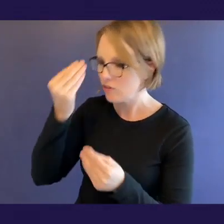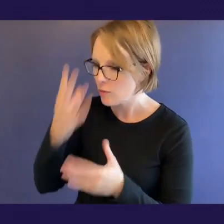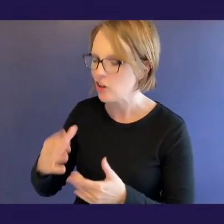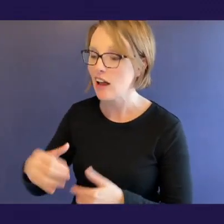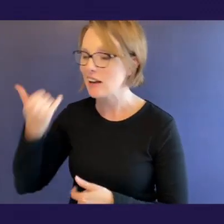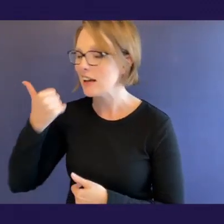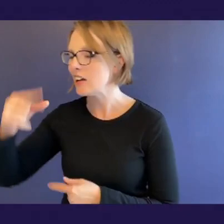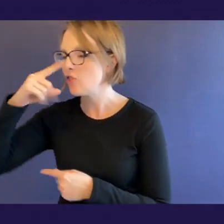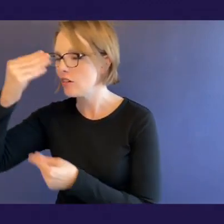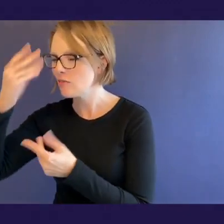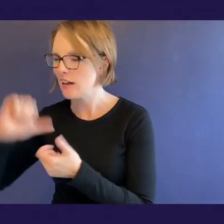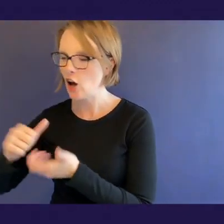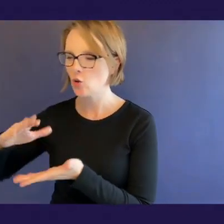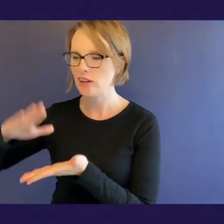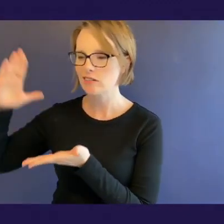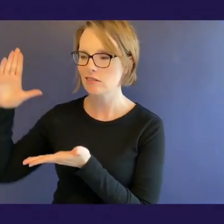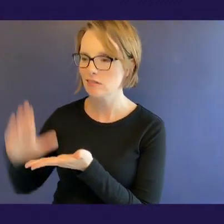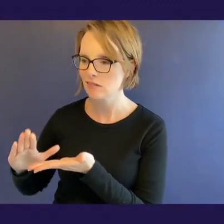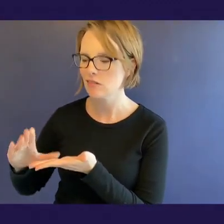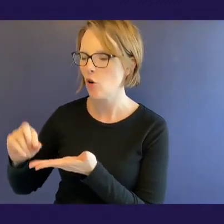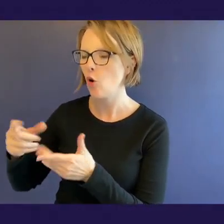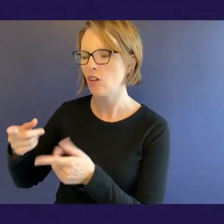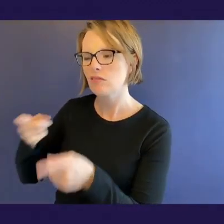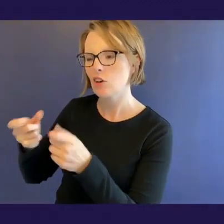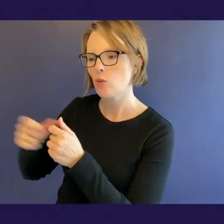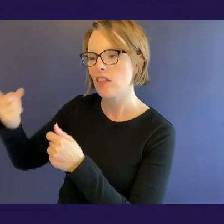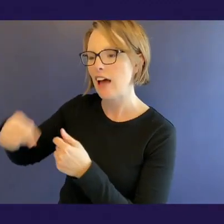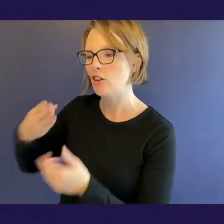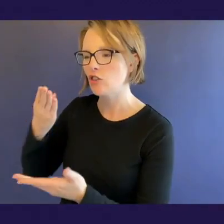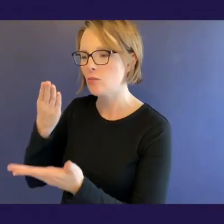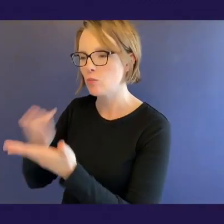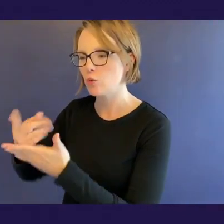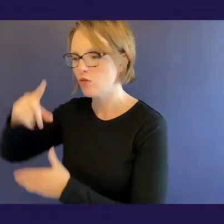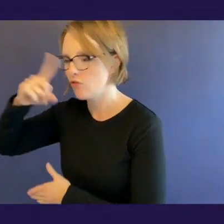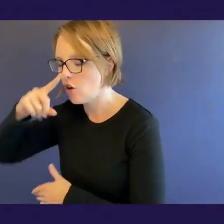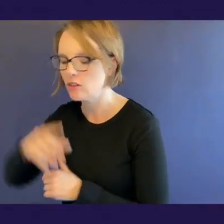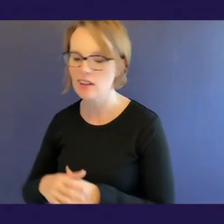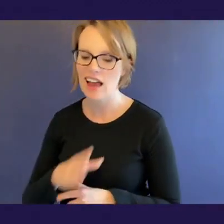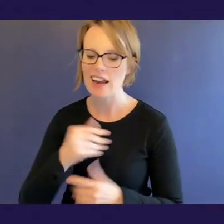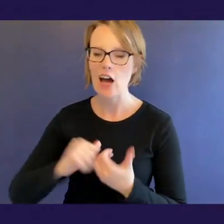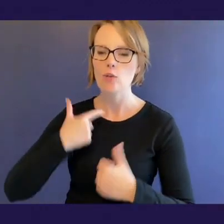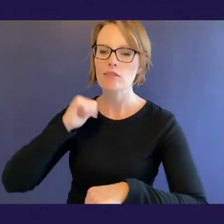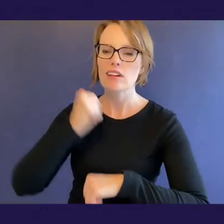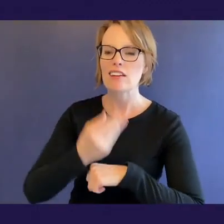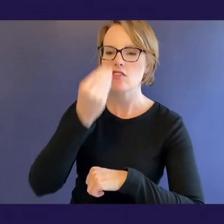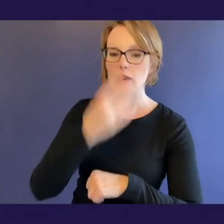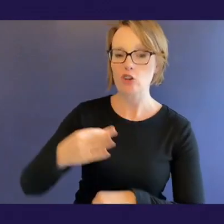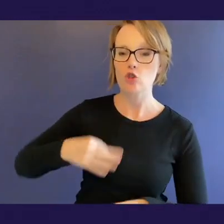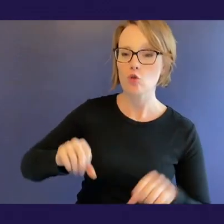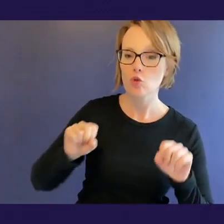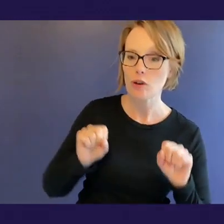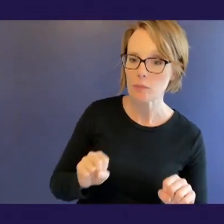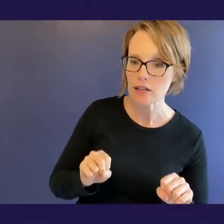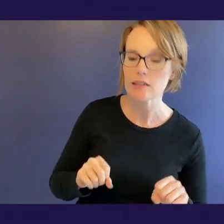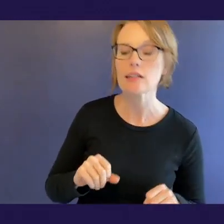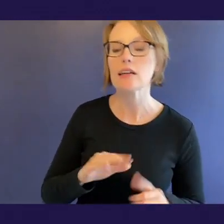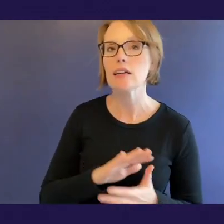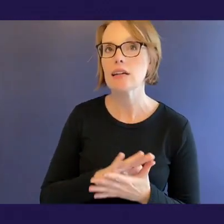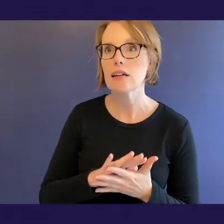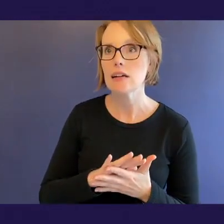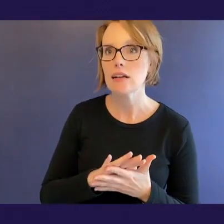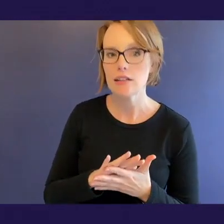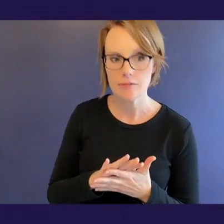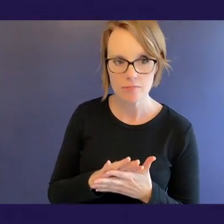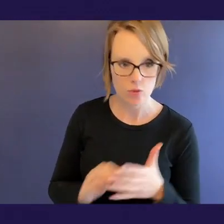information tracking, and establishing information credibility, and verifying information and detecting false